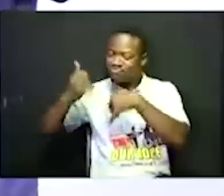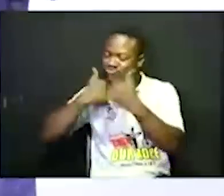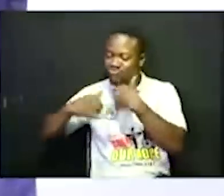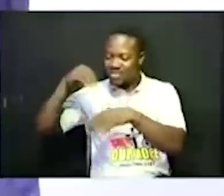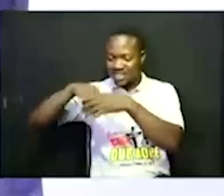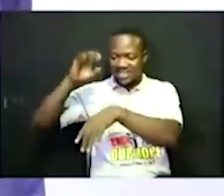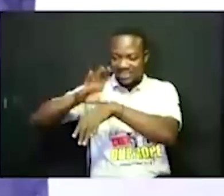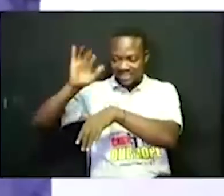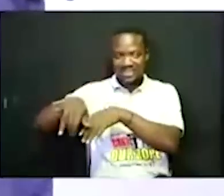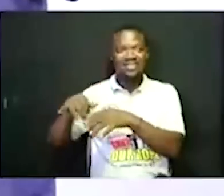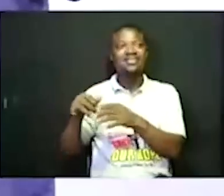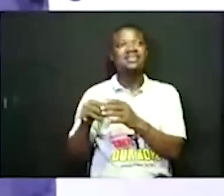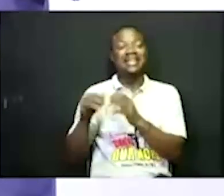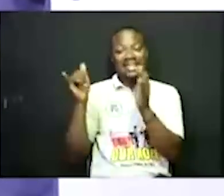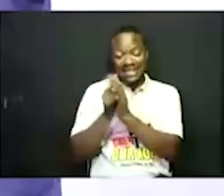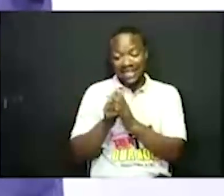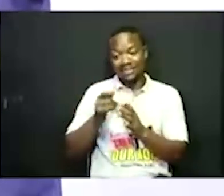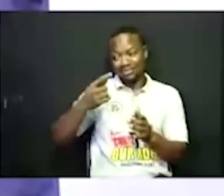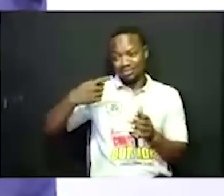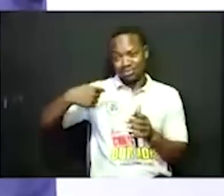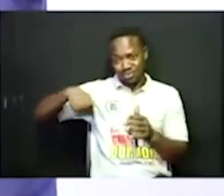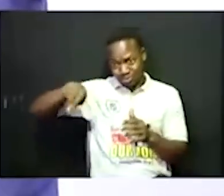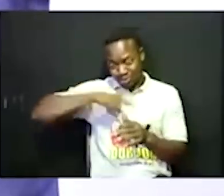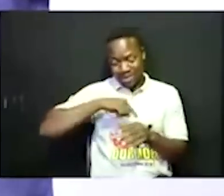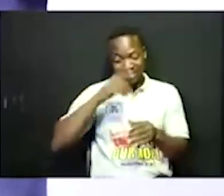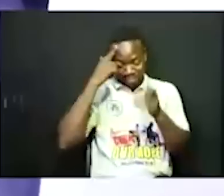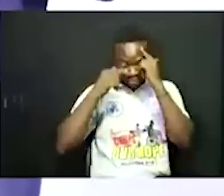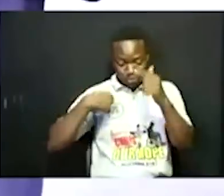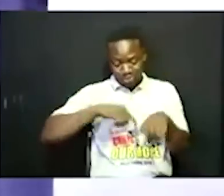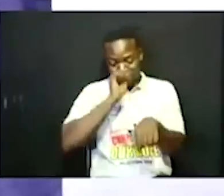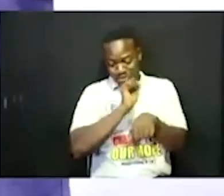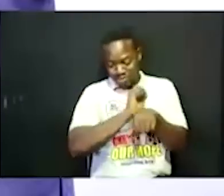That is a more familiar environment for most of us. So